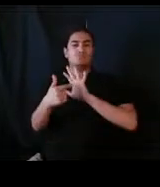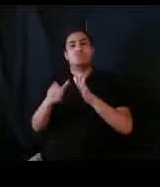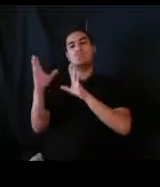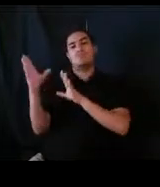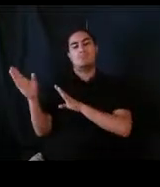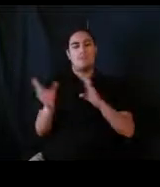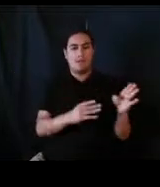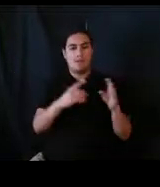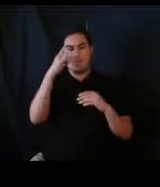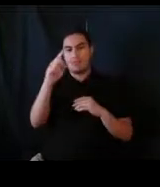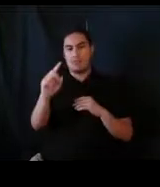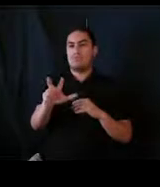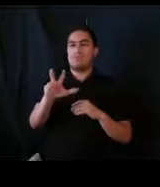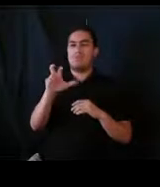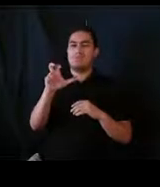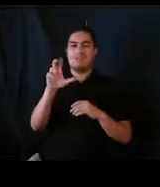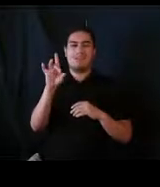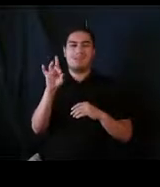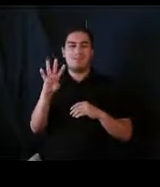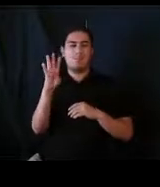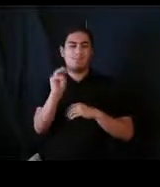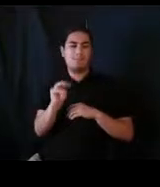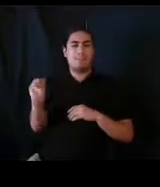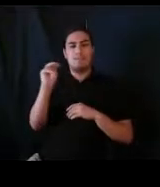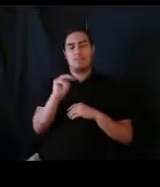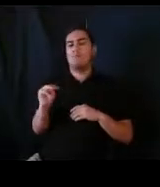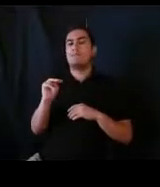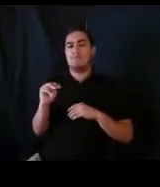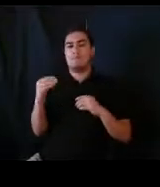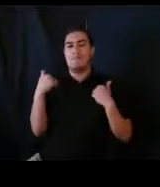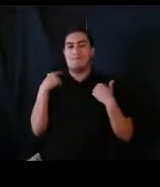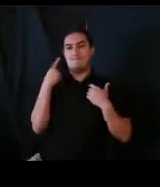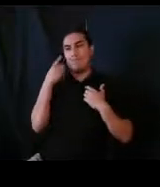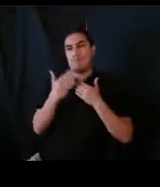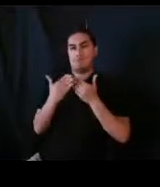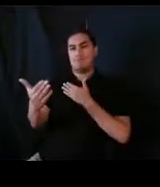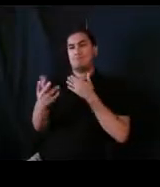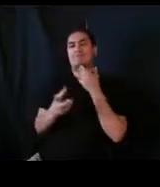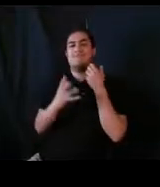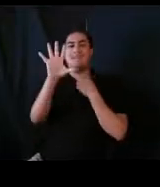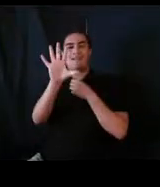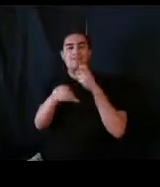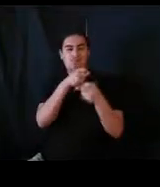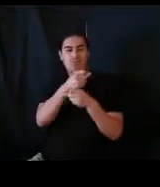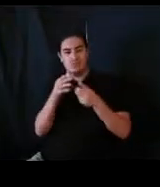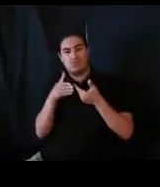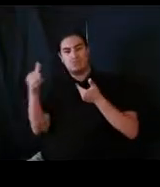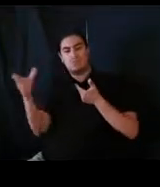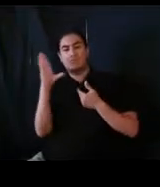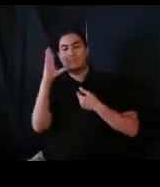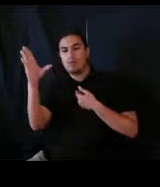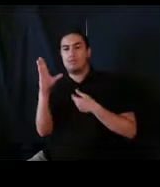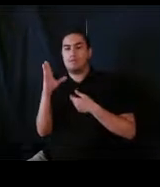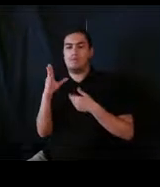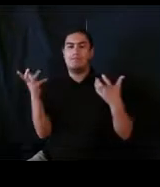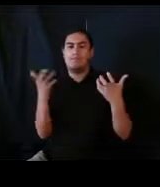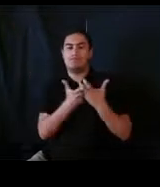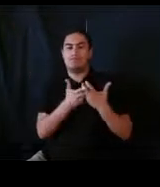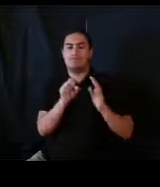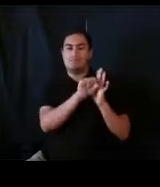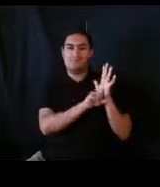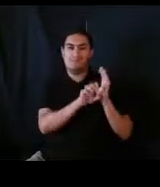estimated 384 million we receive over the next five years will be will complement the state's